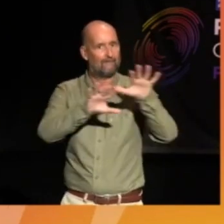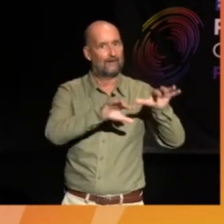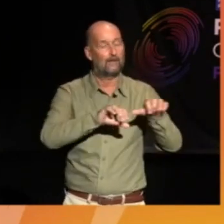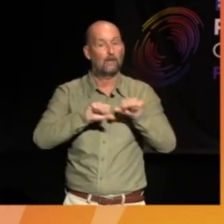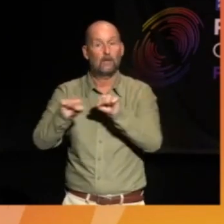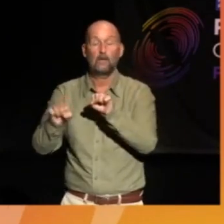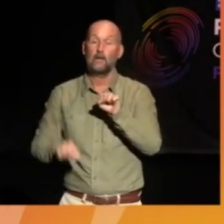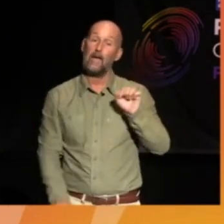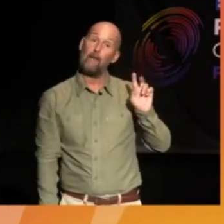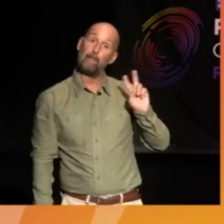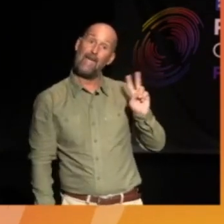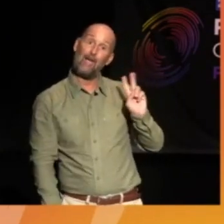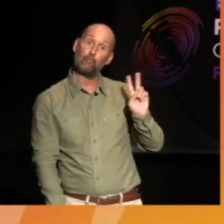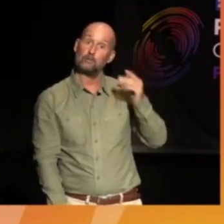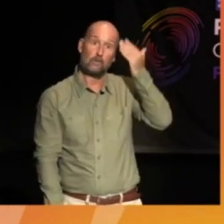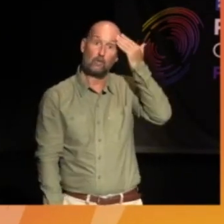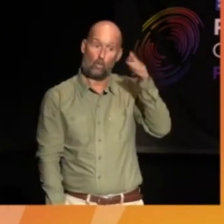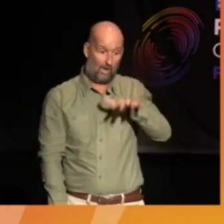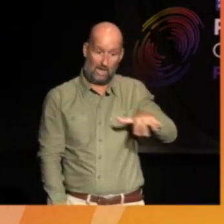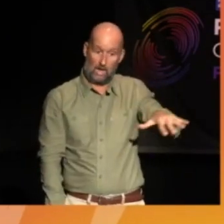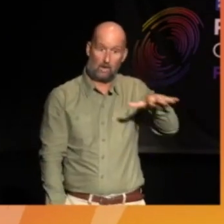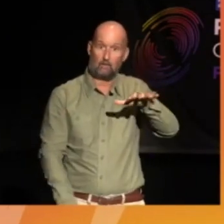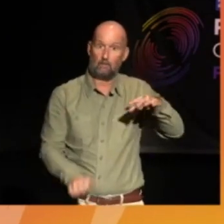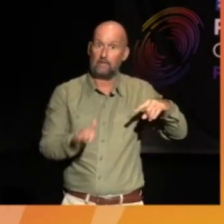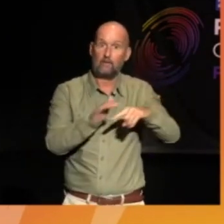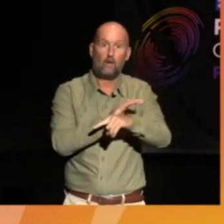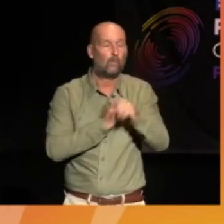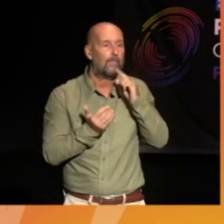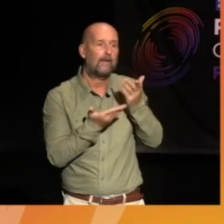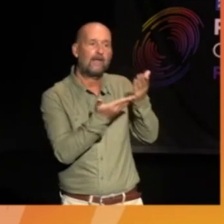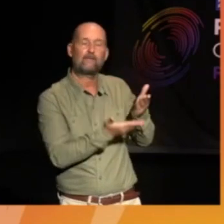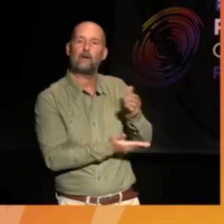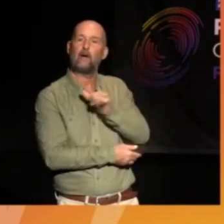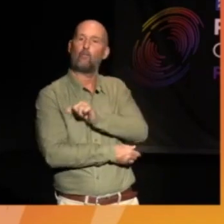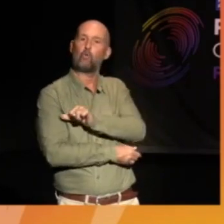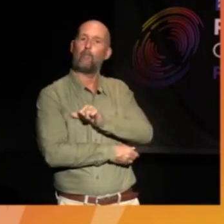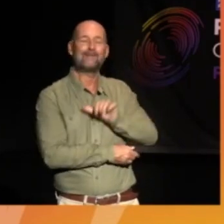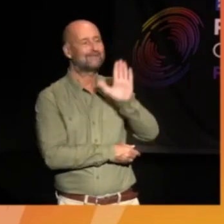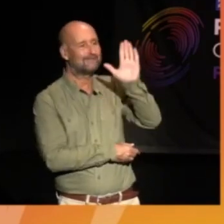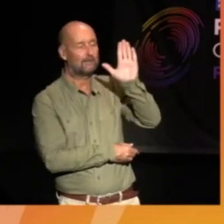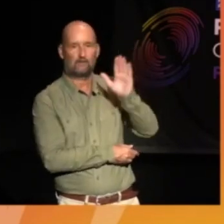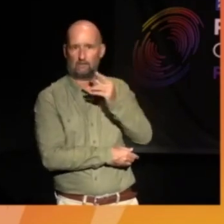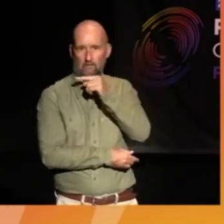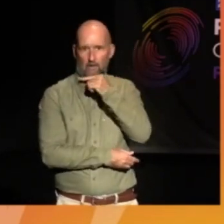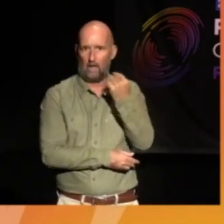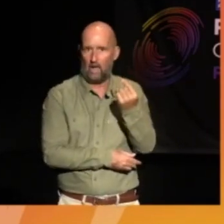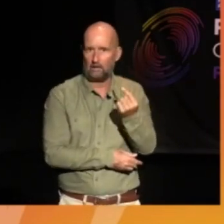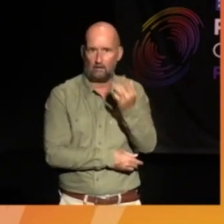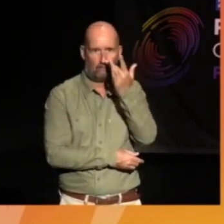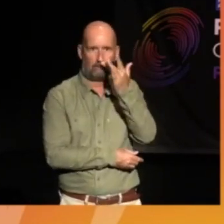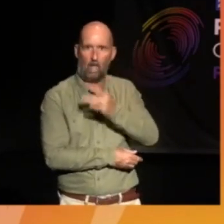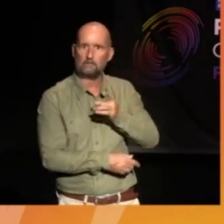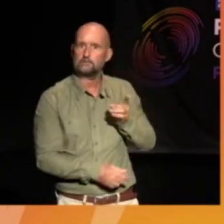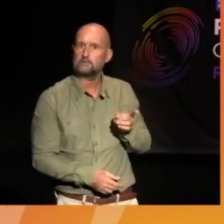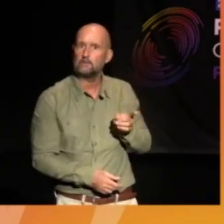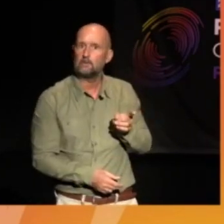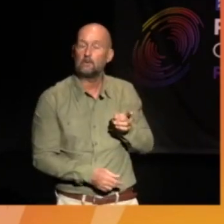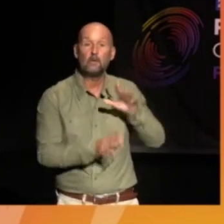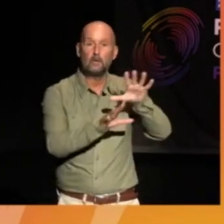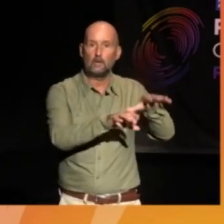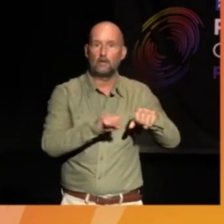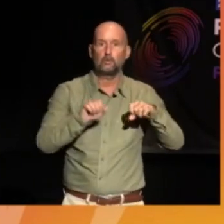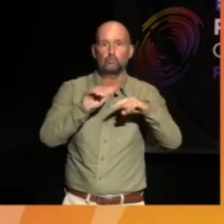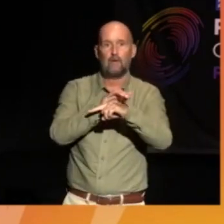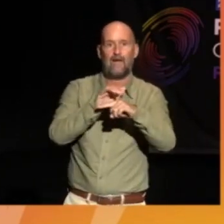where their children are going. They are giving false promises, and they are also kidnapped, and then they are also trafficked to